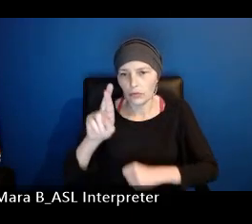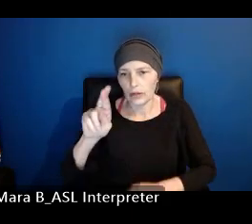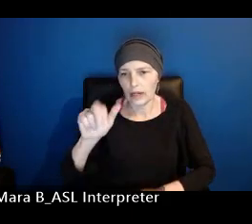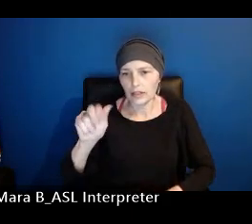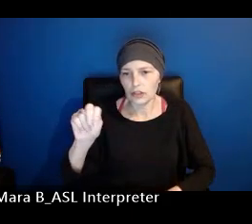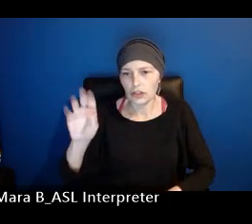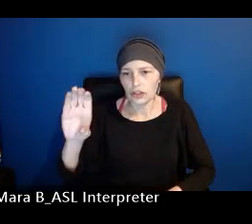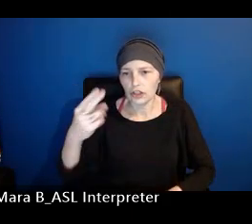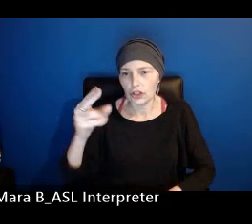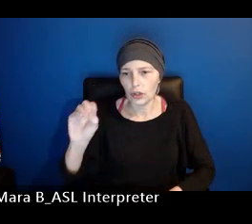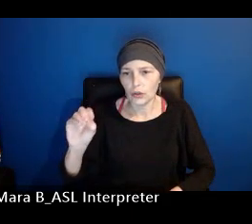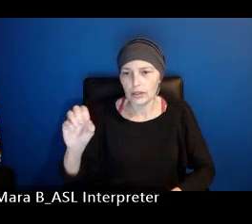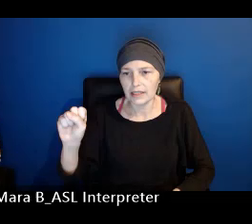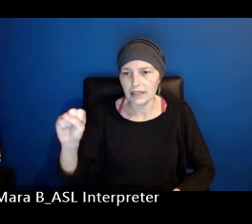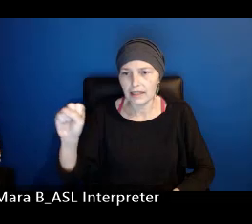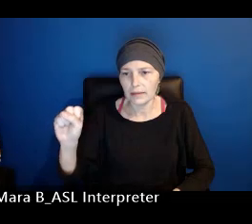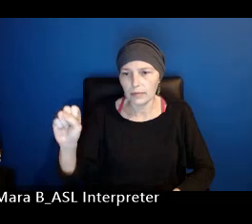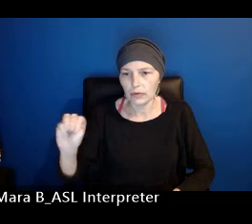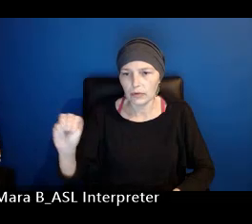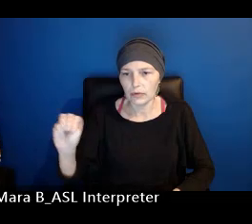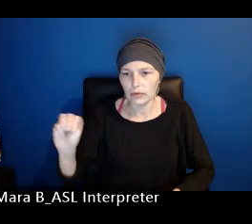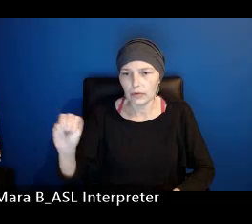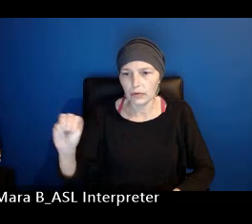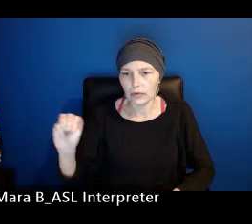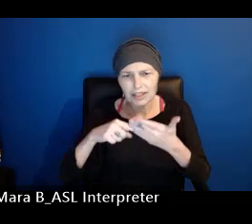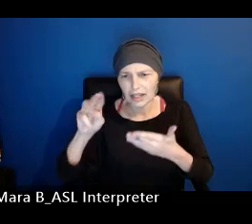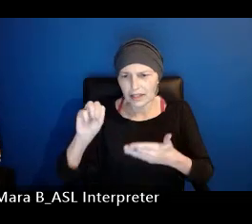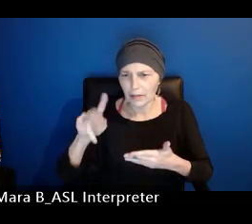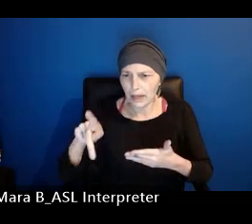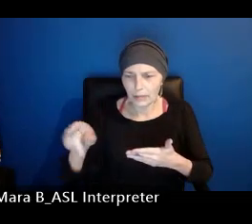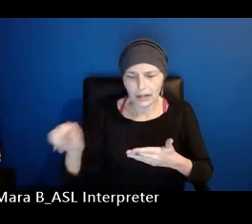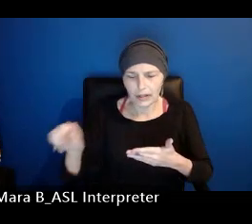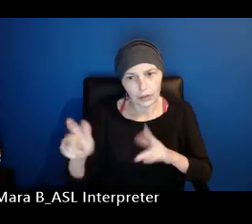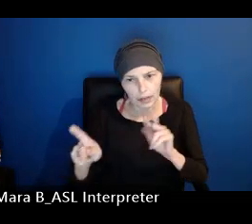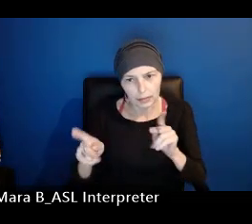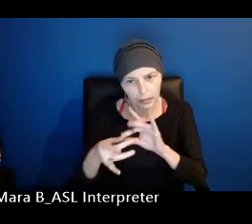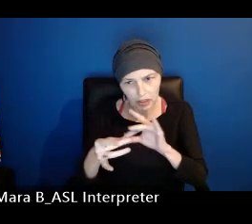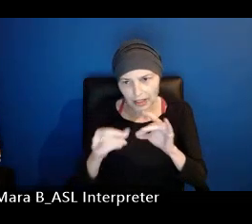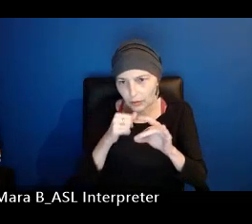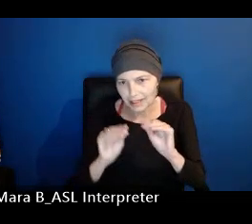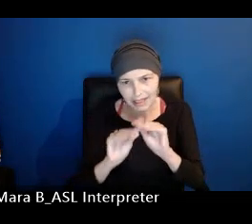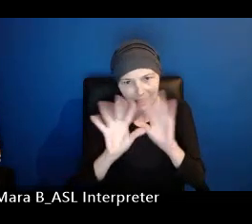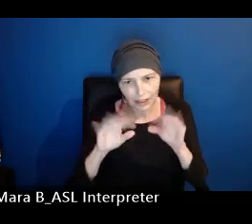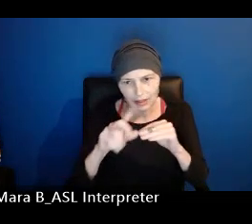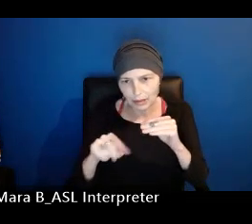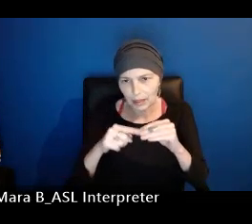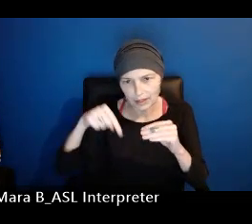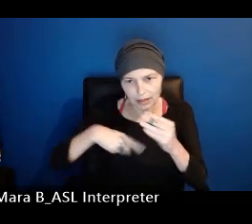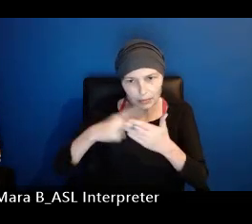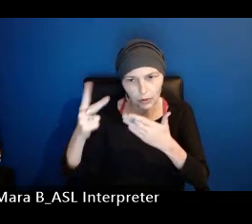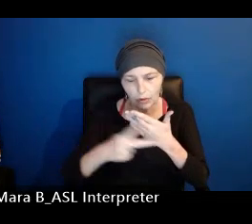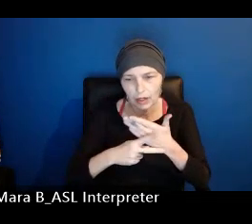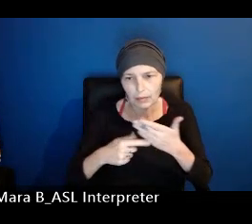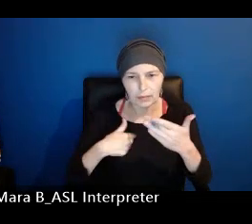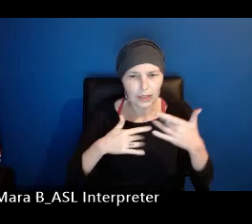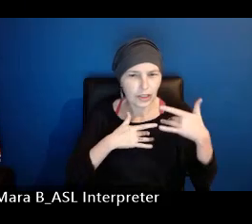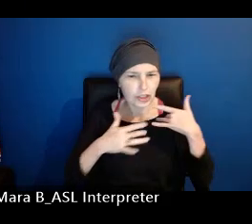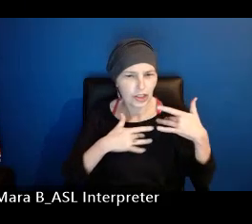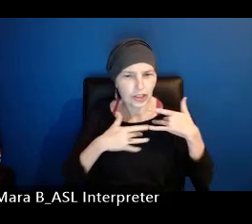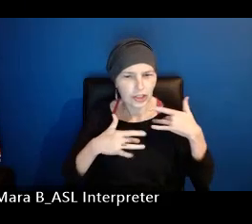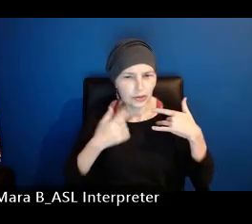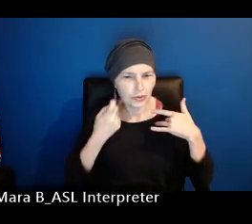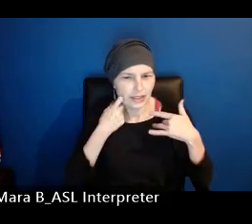others have said, that it was not very clear on the pilot program. And I was concerned that you just